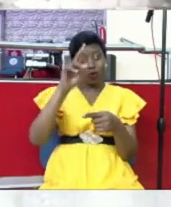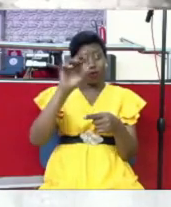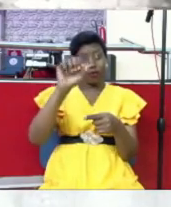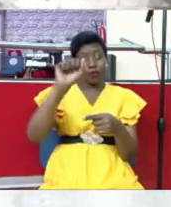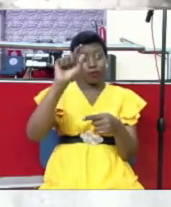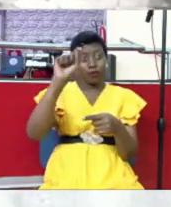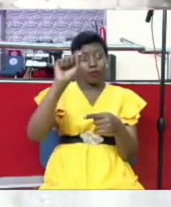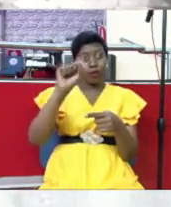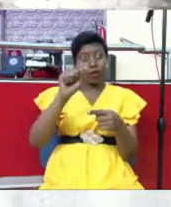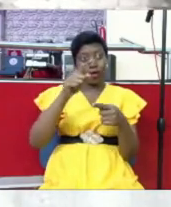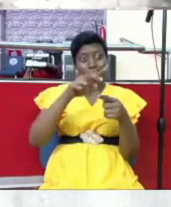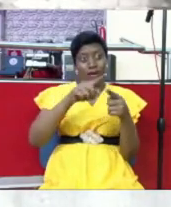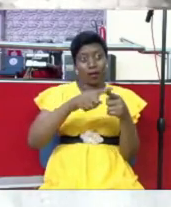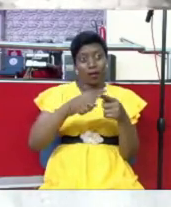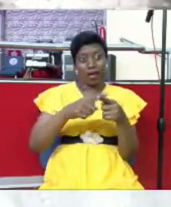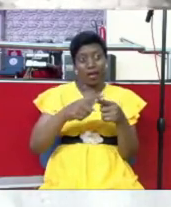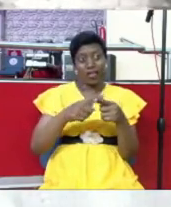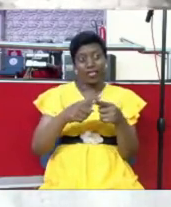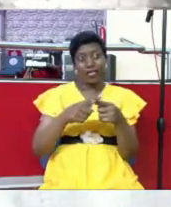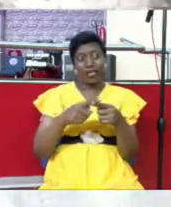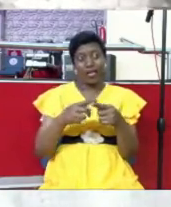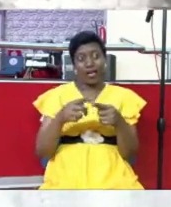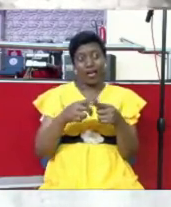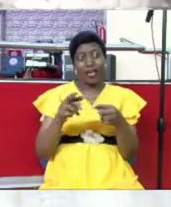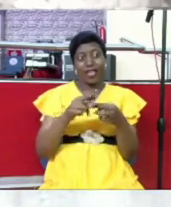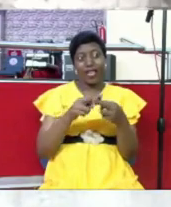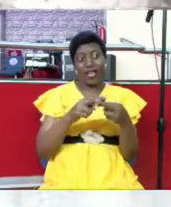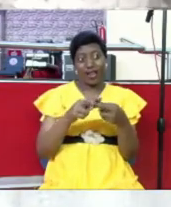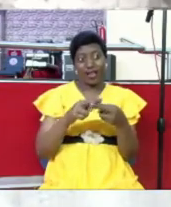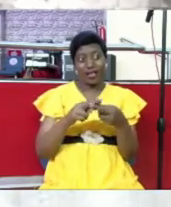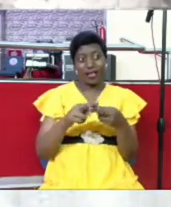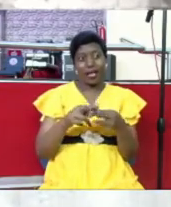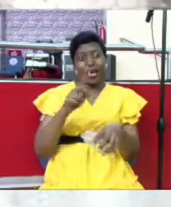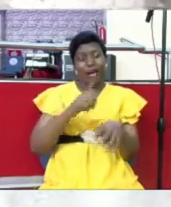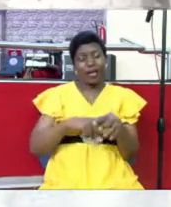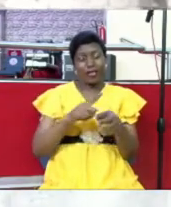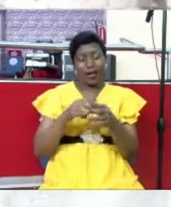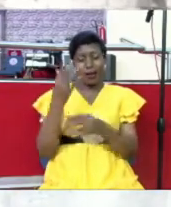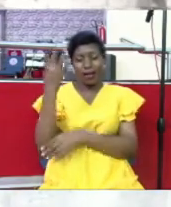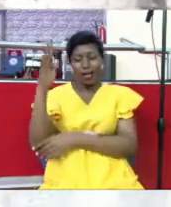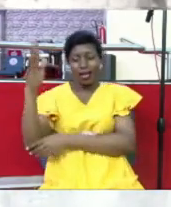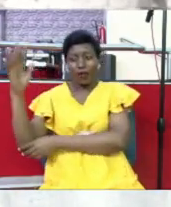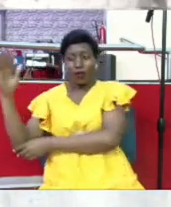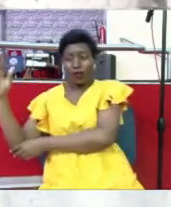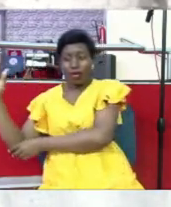Praise the name of the Lord. Amen. When they are in the forest and they want to relieve